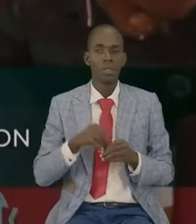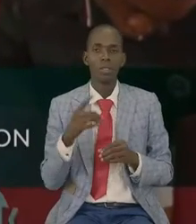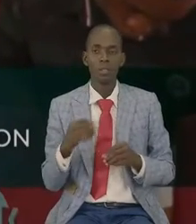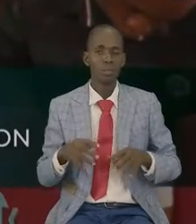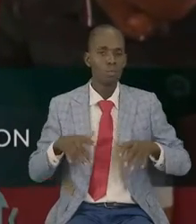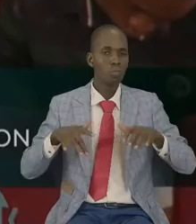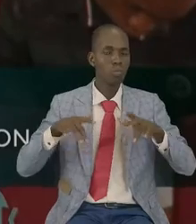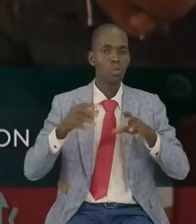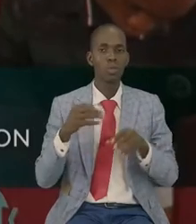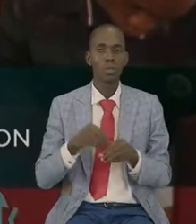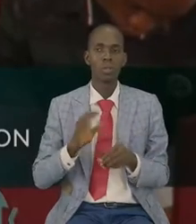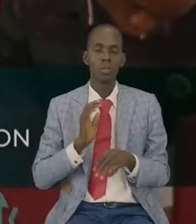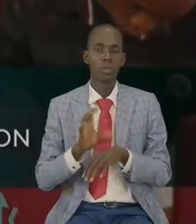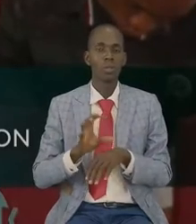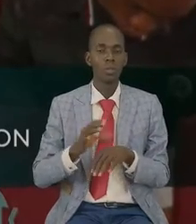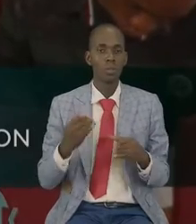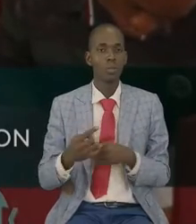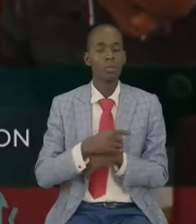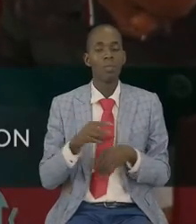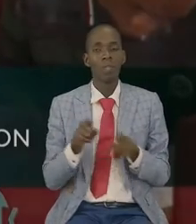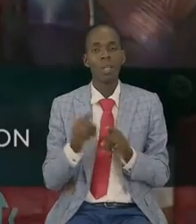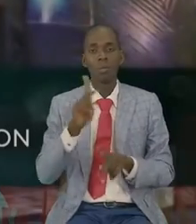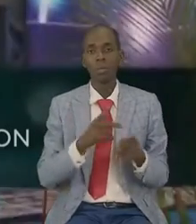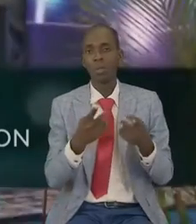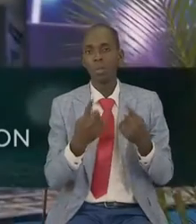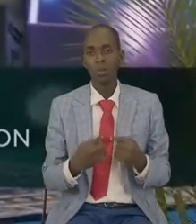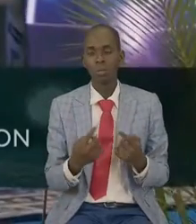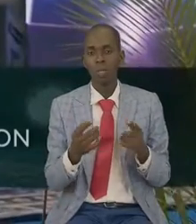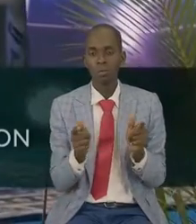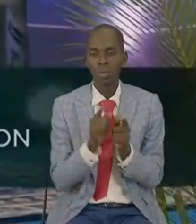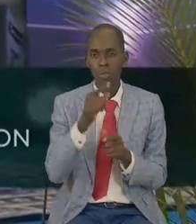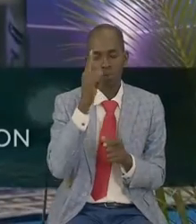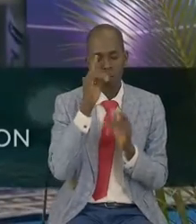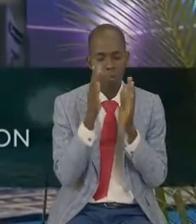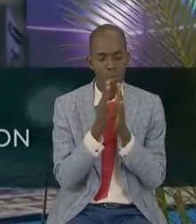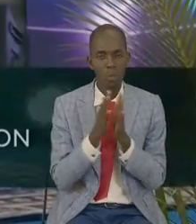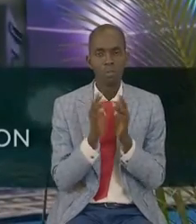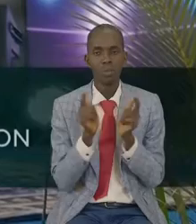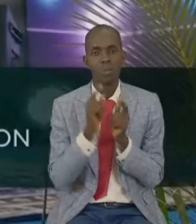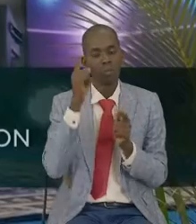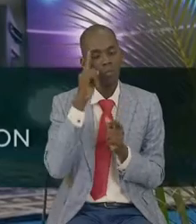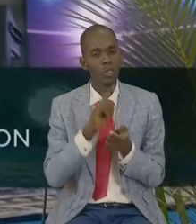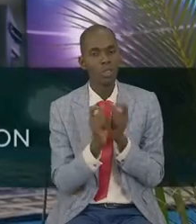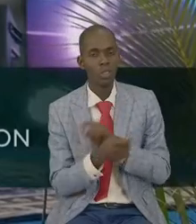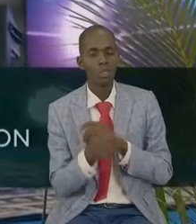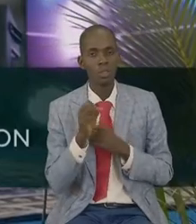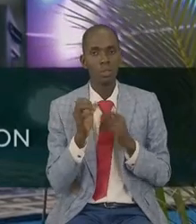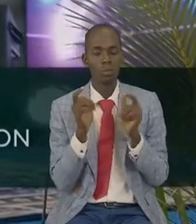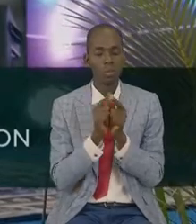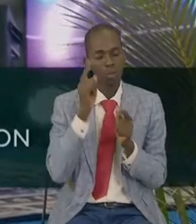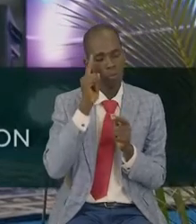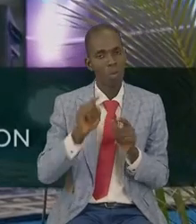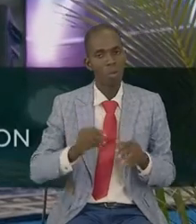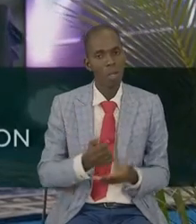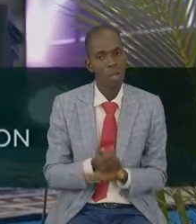today too, as you know, the people come, they come for prayer, they come for turning around, they come for provision, they come